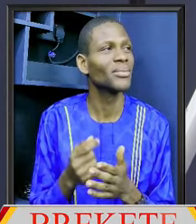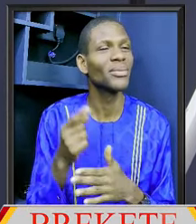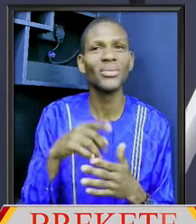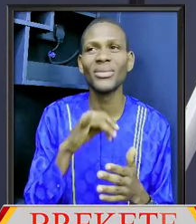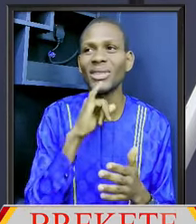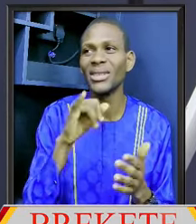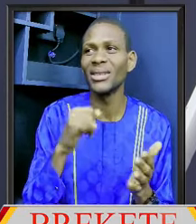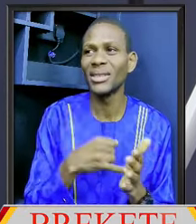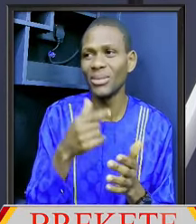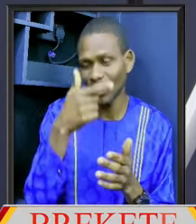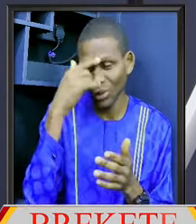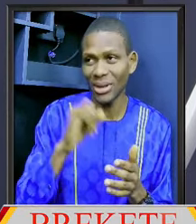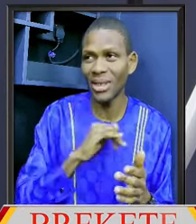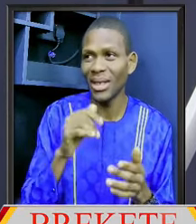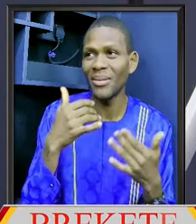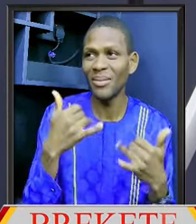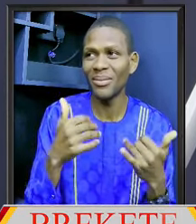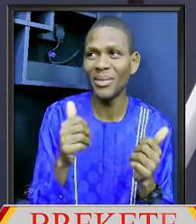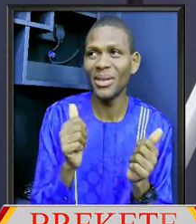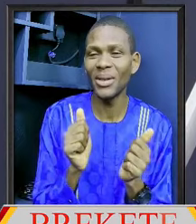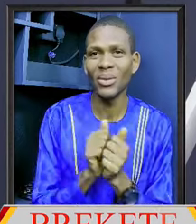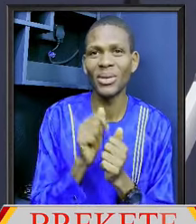What is it? Is it because I'm playing with you?